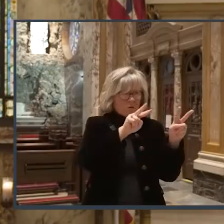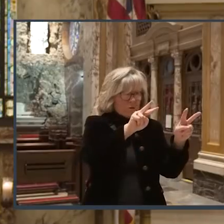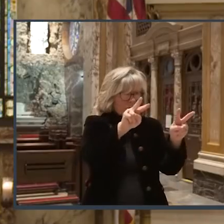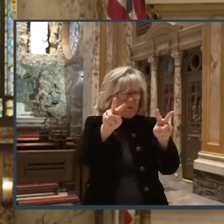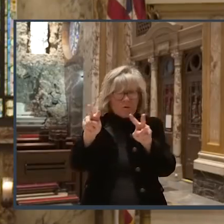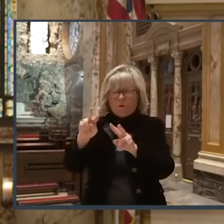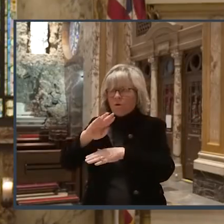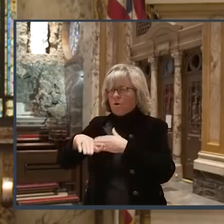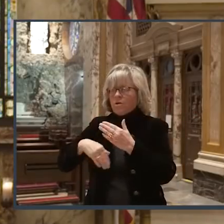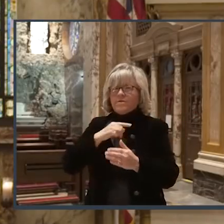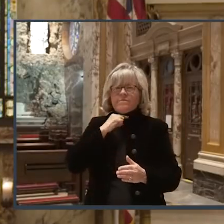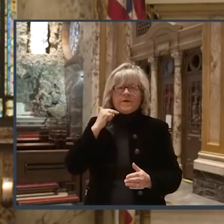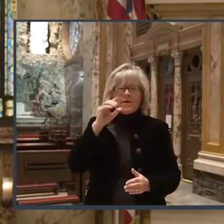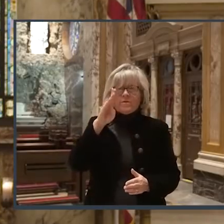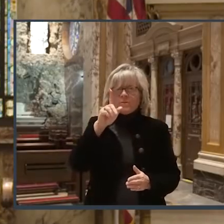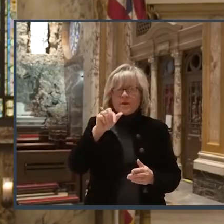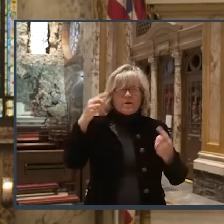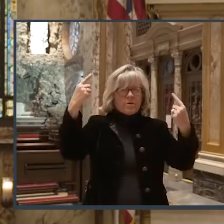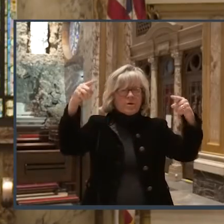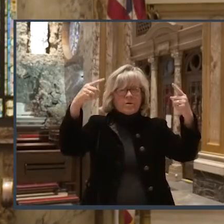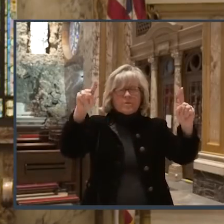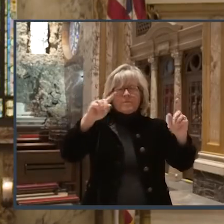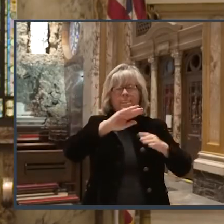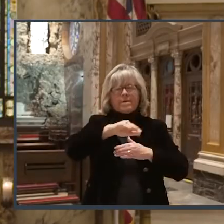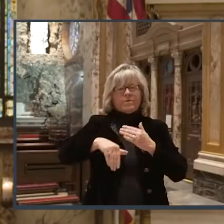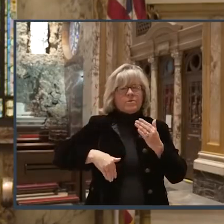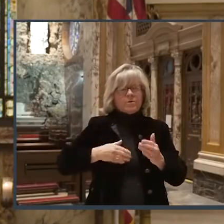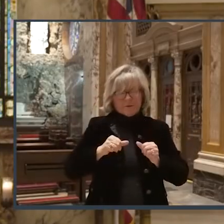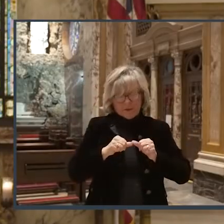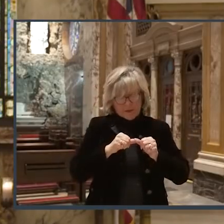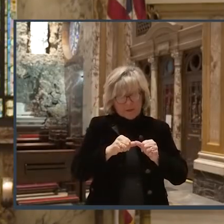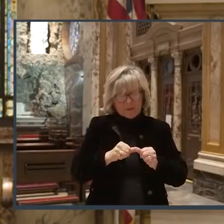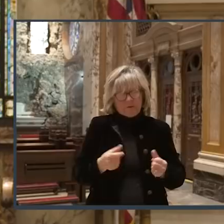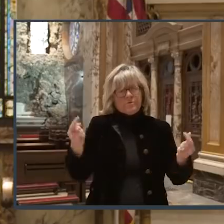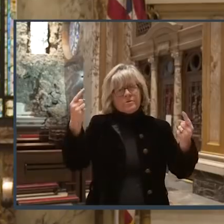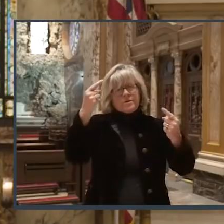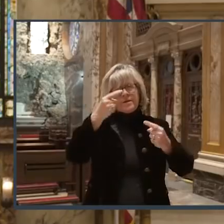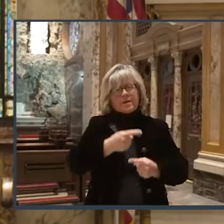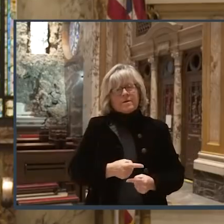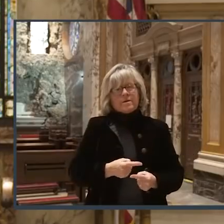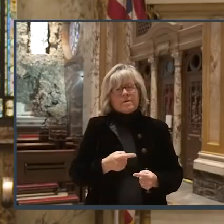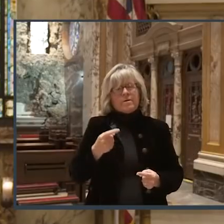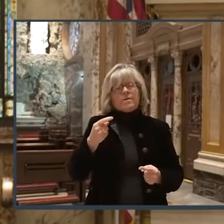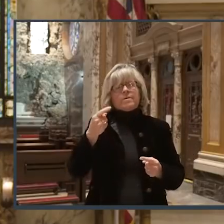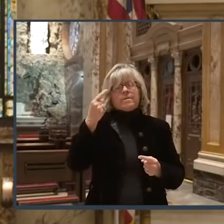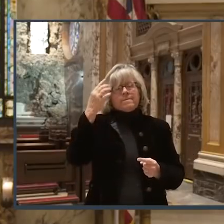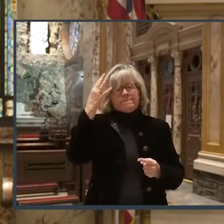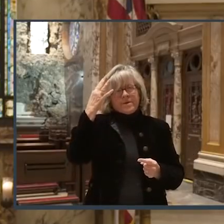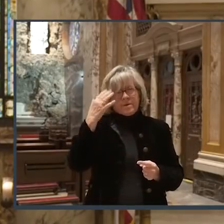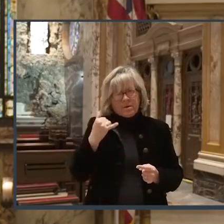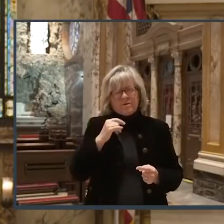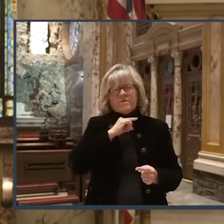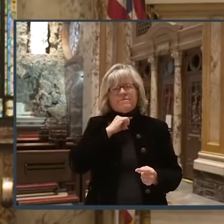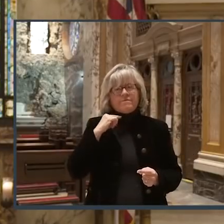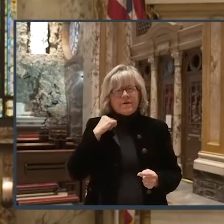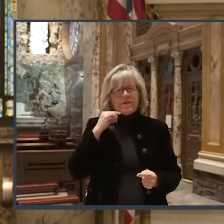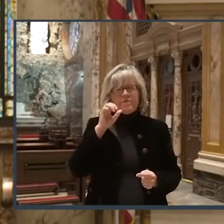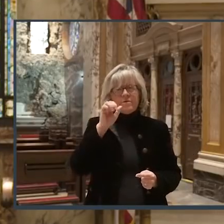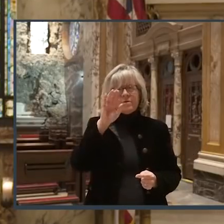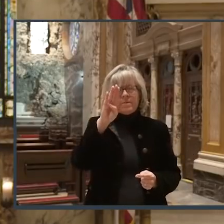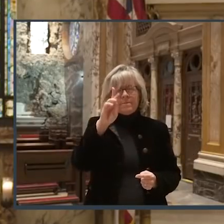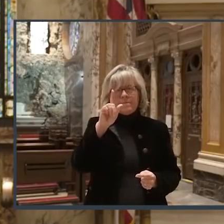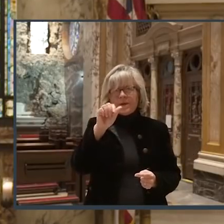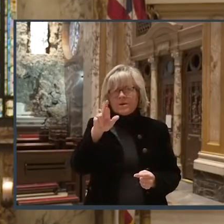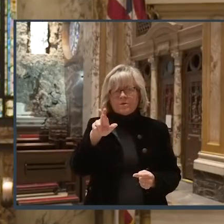to accomplish and all that continues to this very day because Father Baker believed that nothing